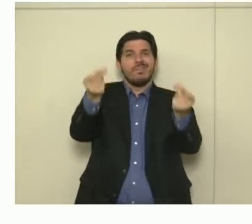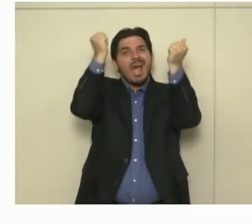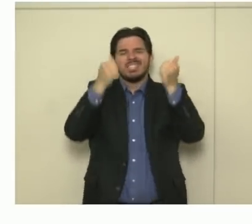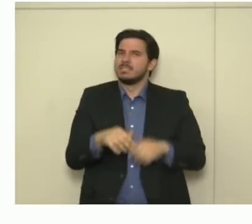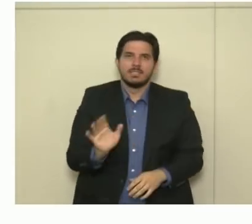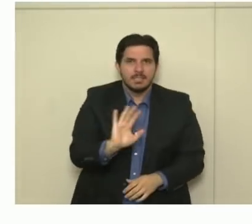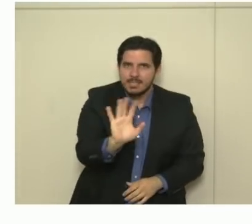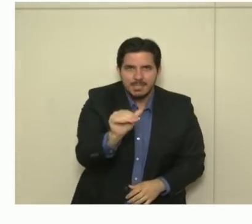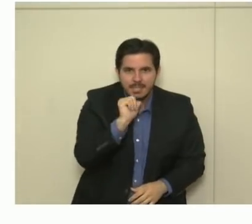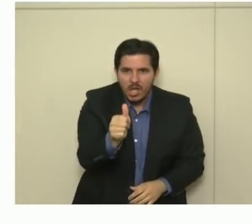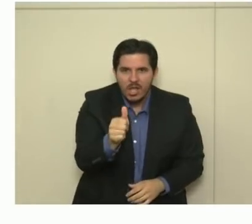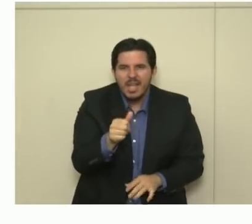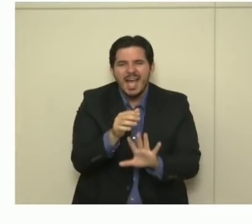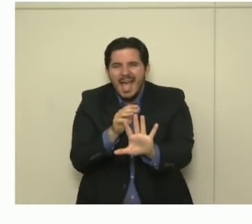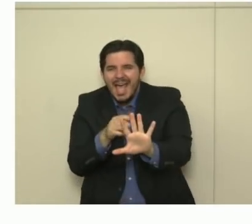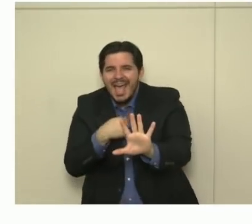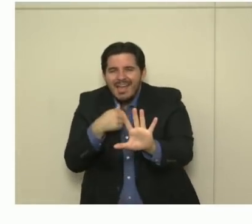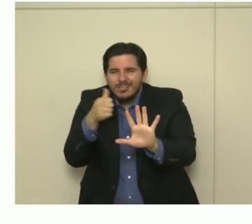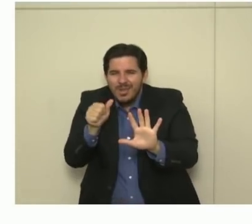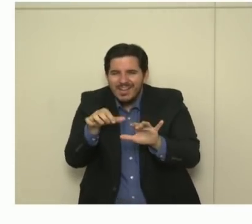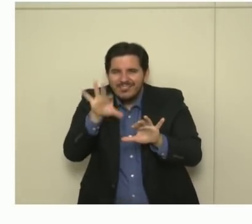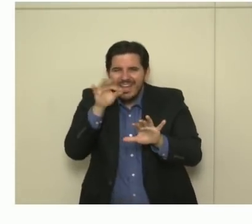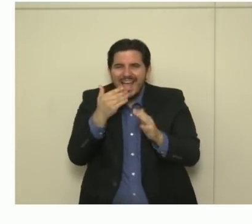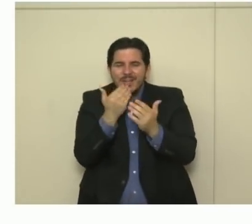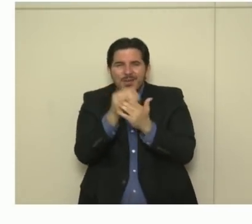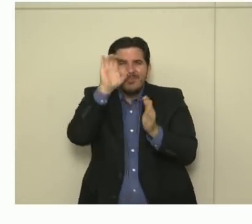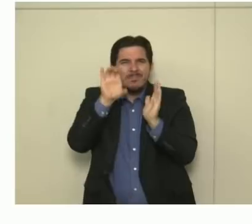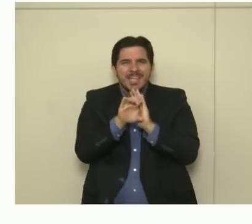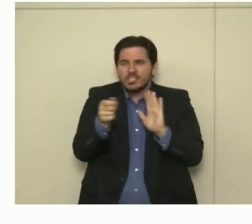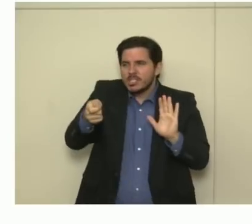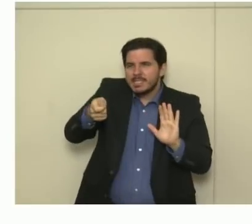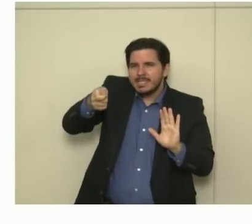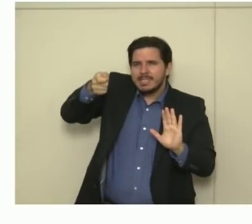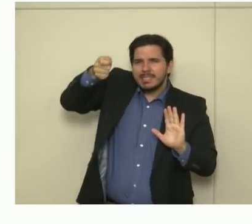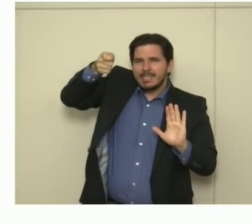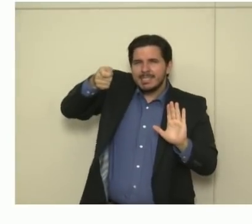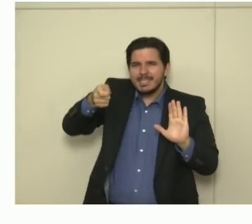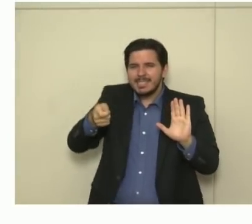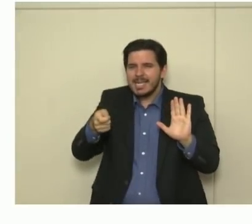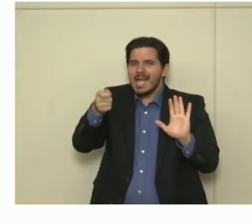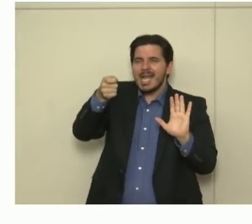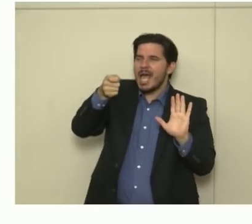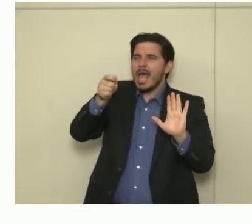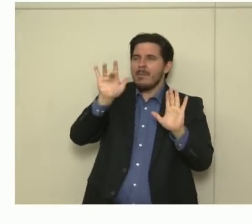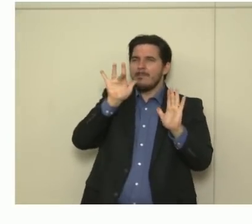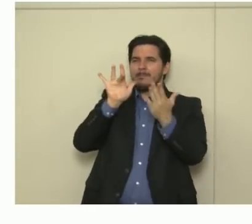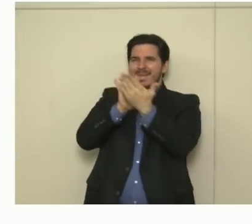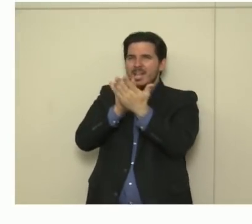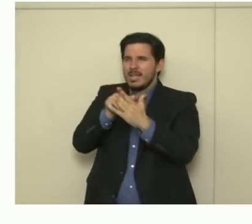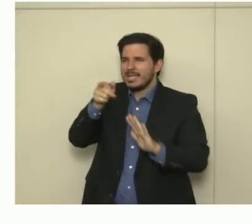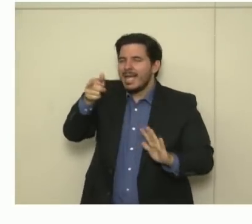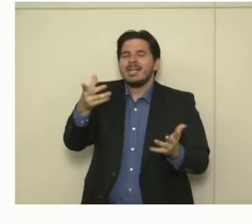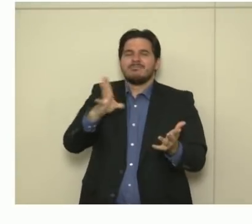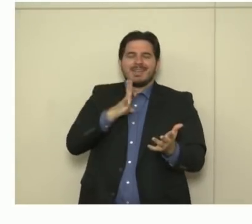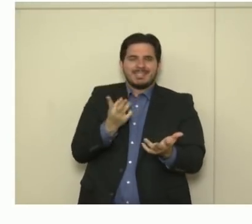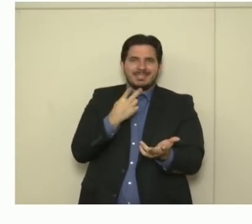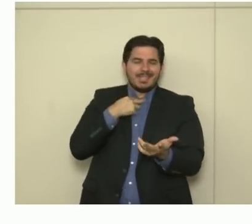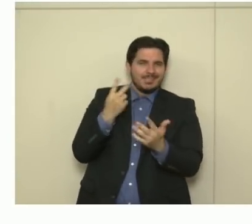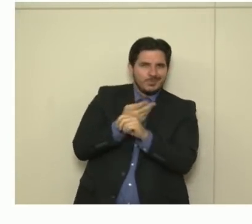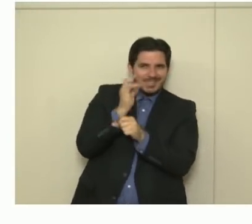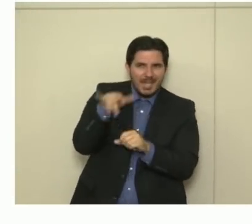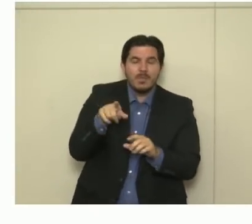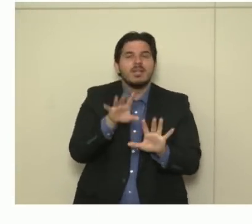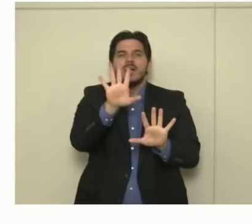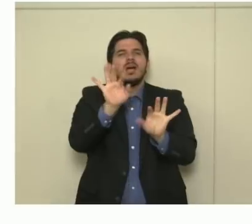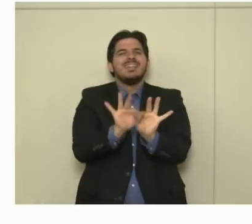wasn't as far up in the up direction, but I couldn't, so I had to use that one. But we just want to open up a